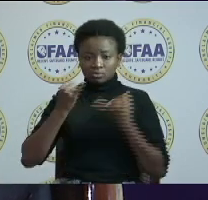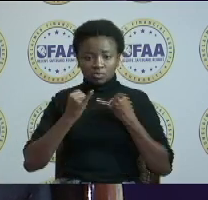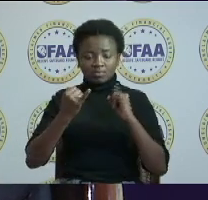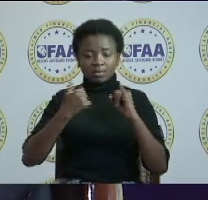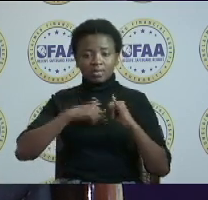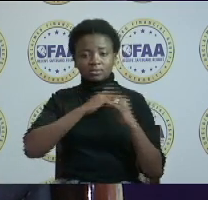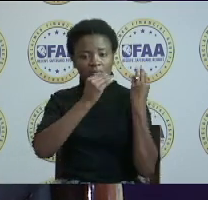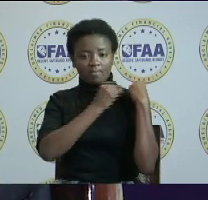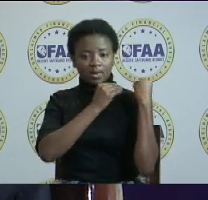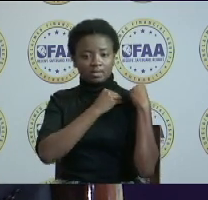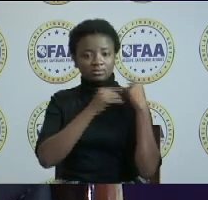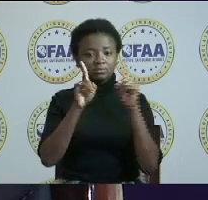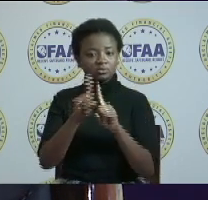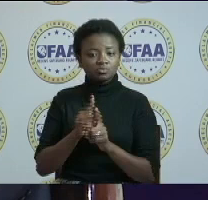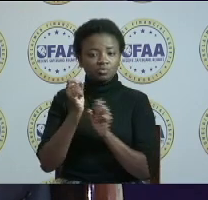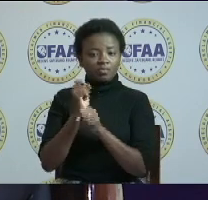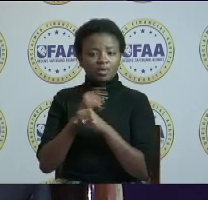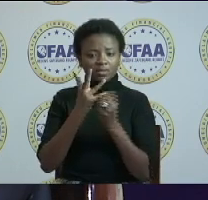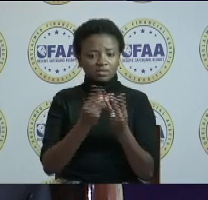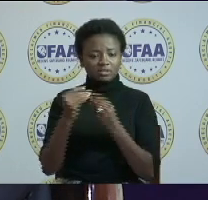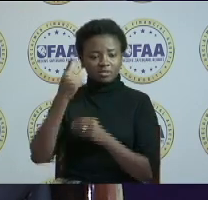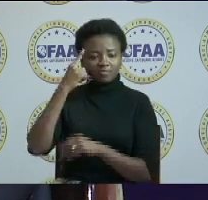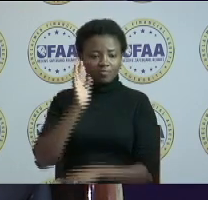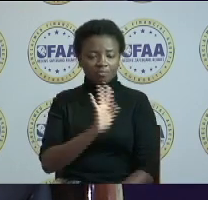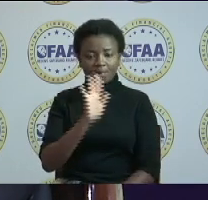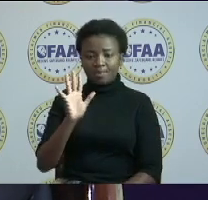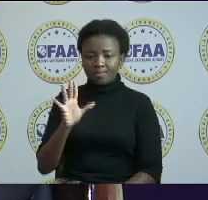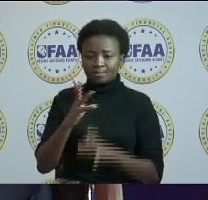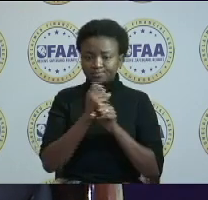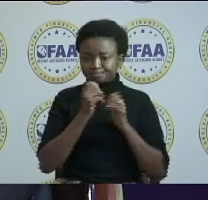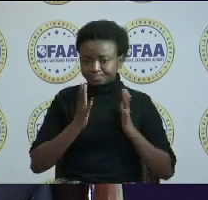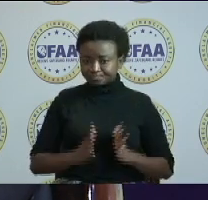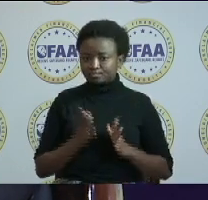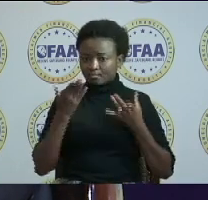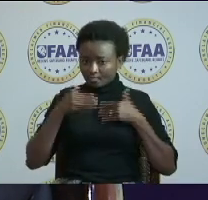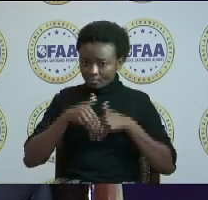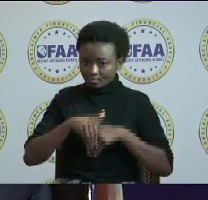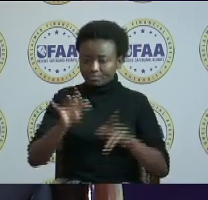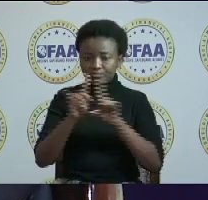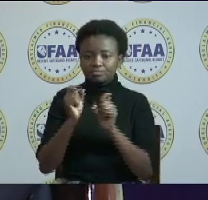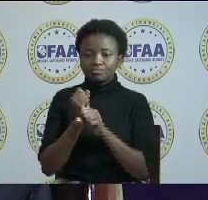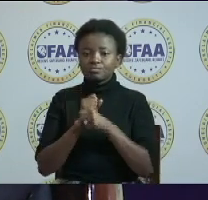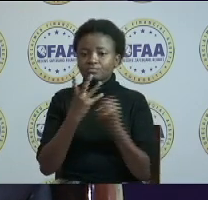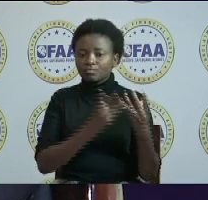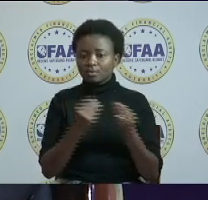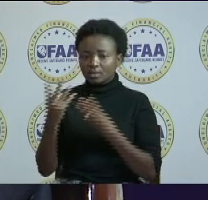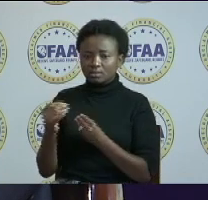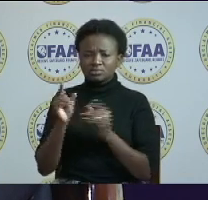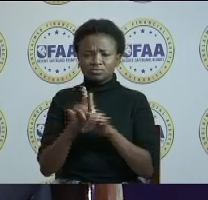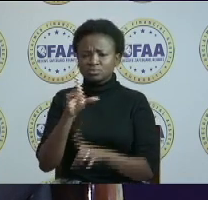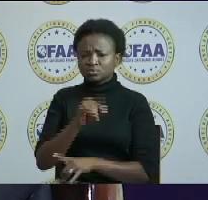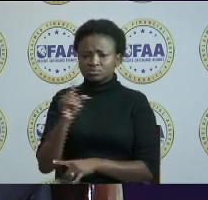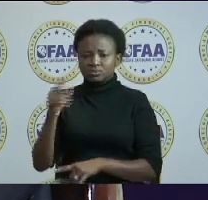mandate, to make it easy for the holders to comply, and most of all, to make it easier and cheaper for